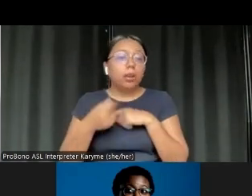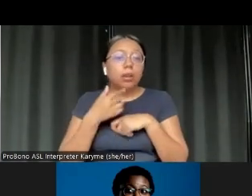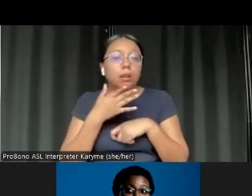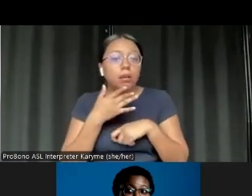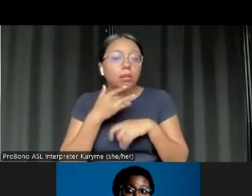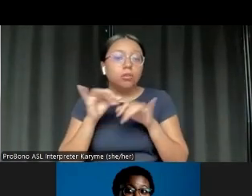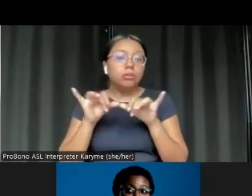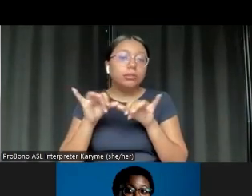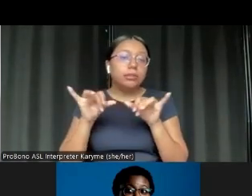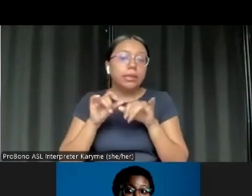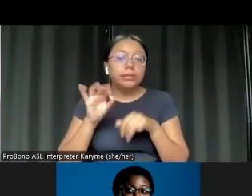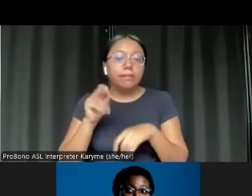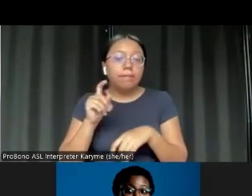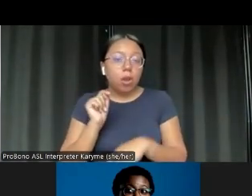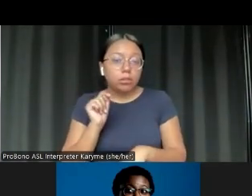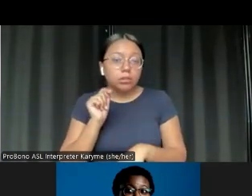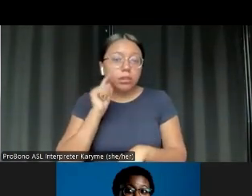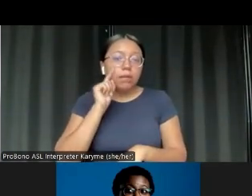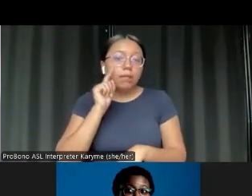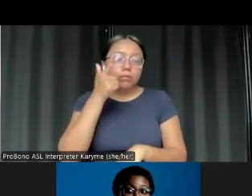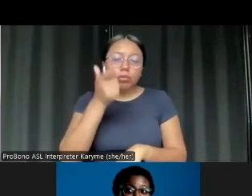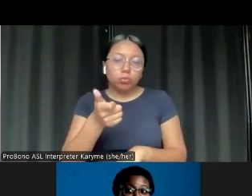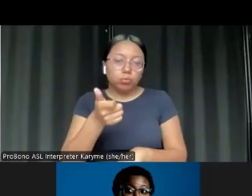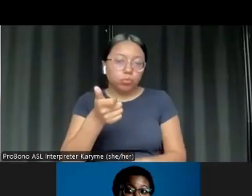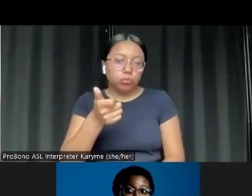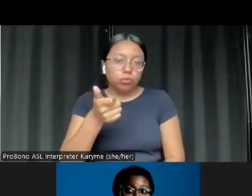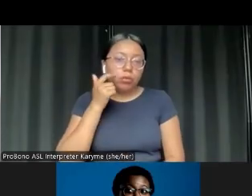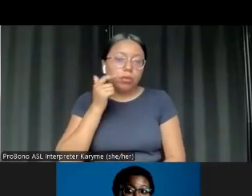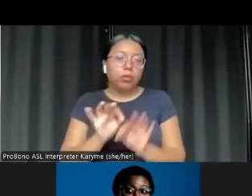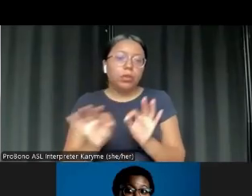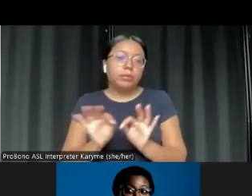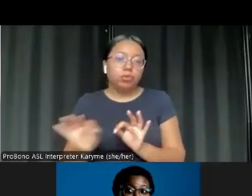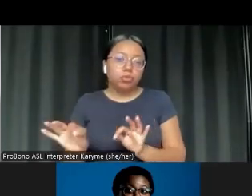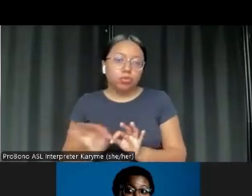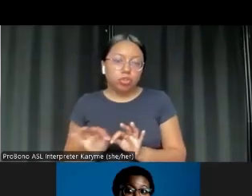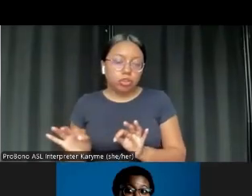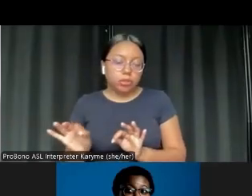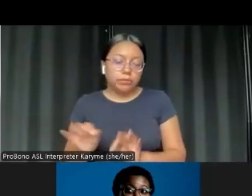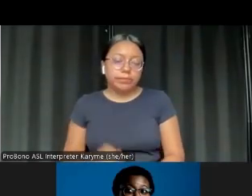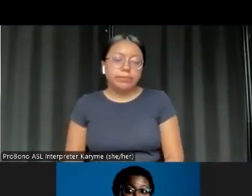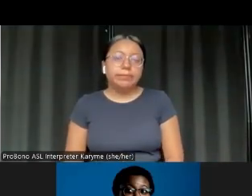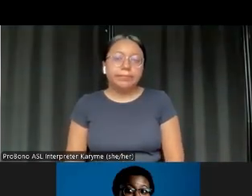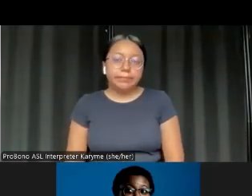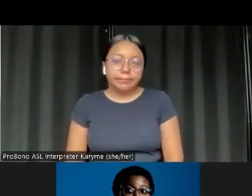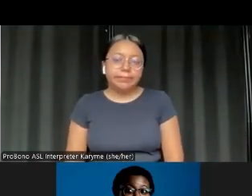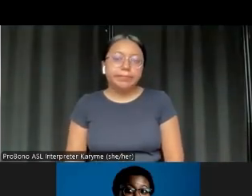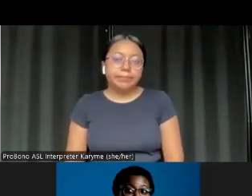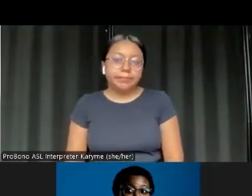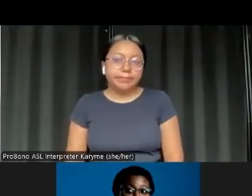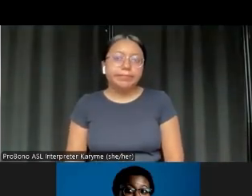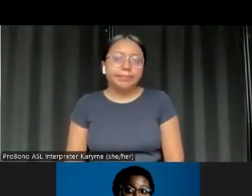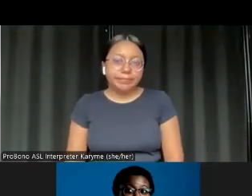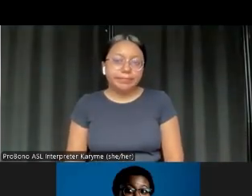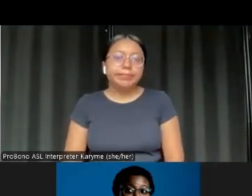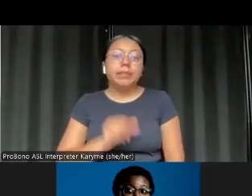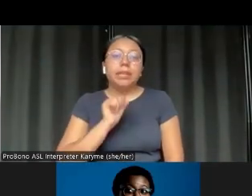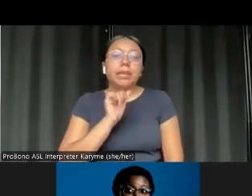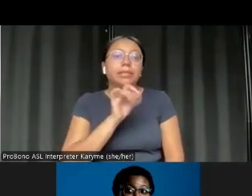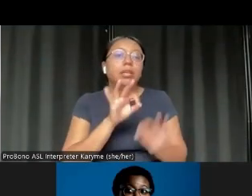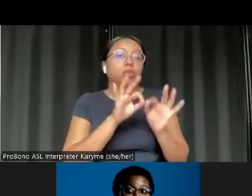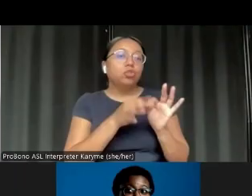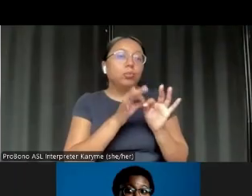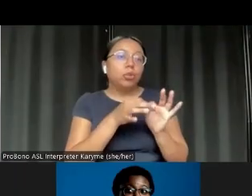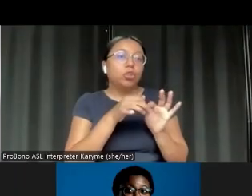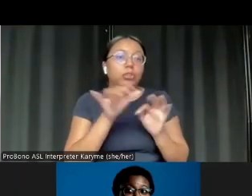font that the captions are presented to you. Our ASL interpreters are currently pinned to